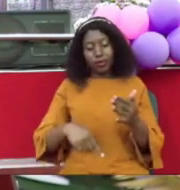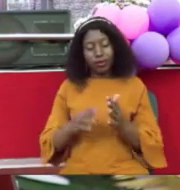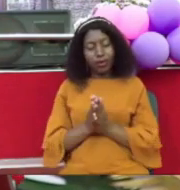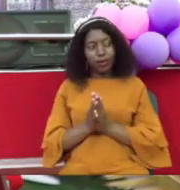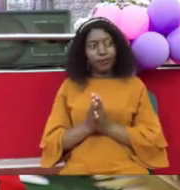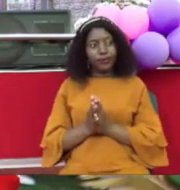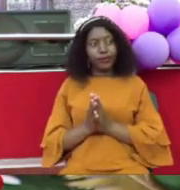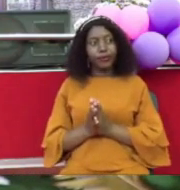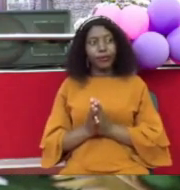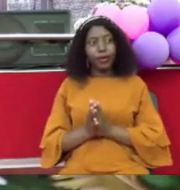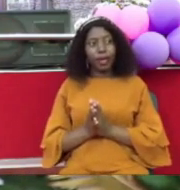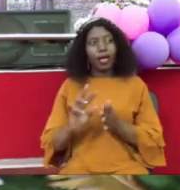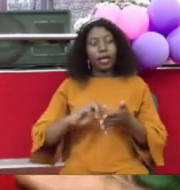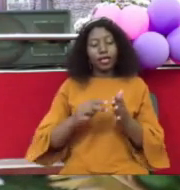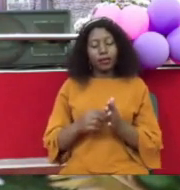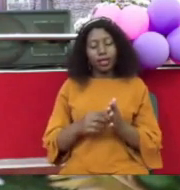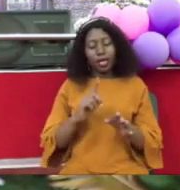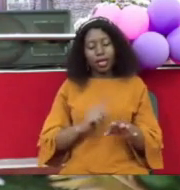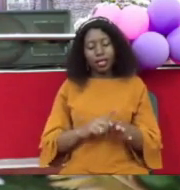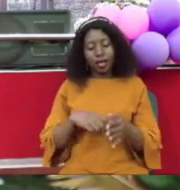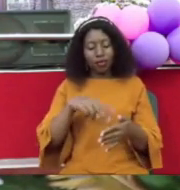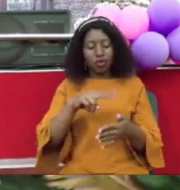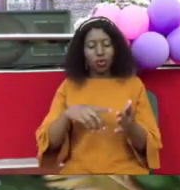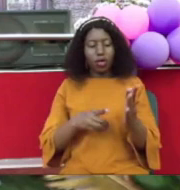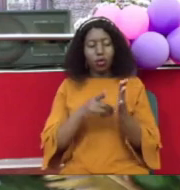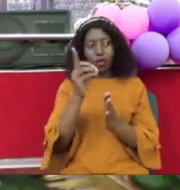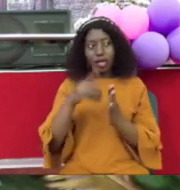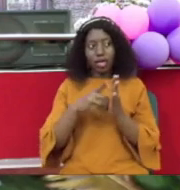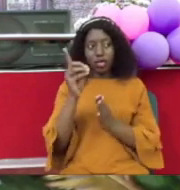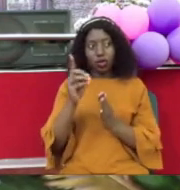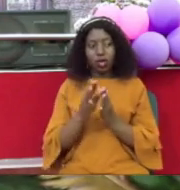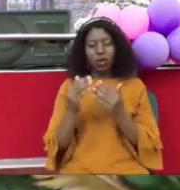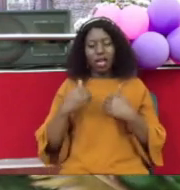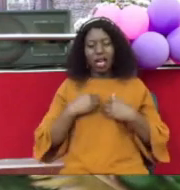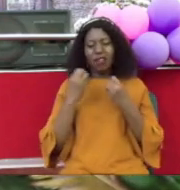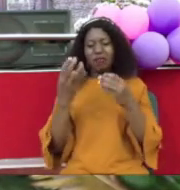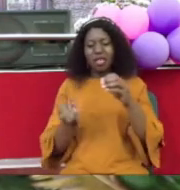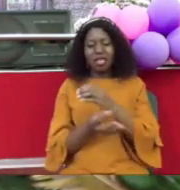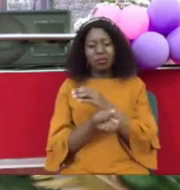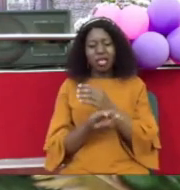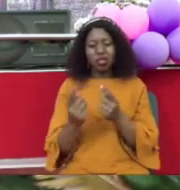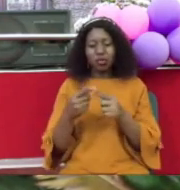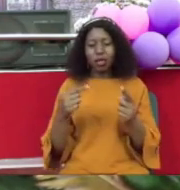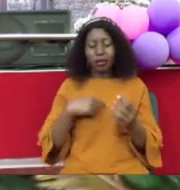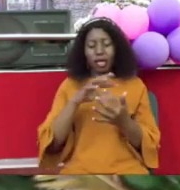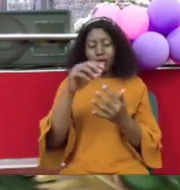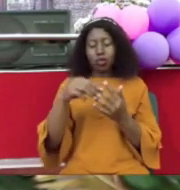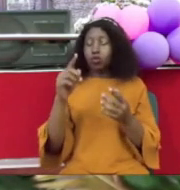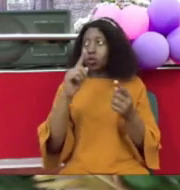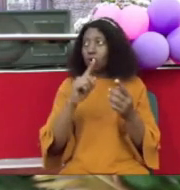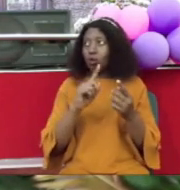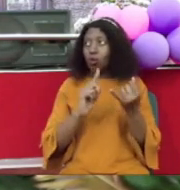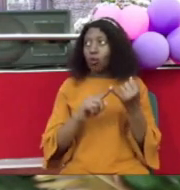It just means when you look at the dictionary, there are many whatever, but I've just chosen one or two. The aha, reason for which